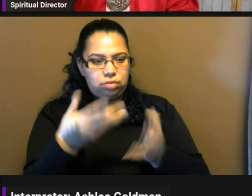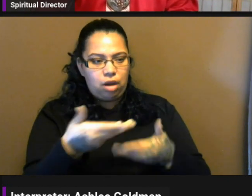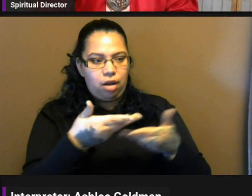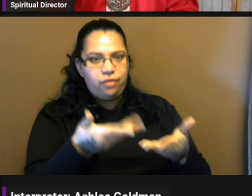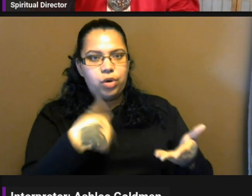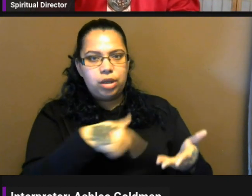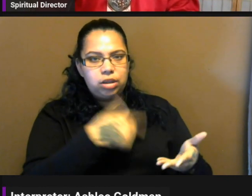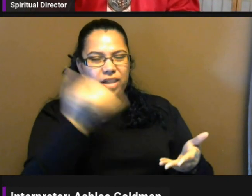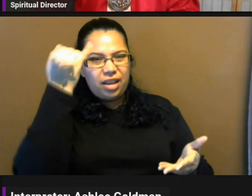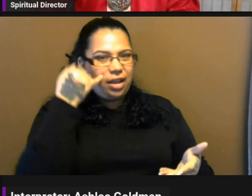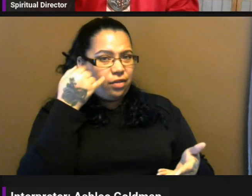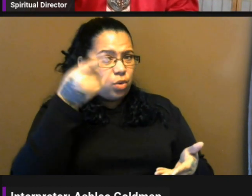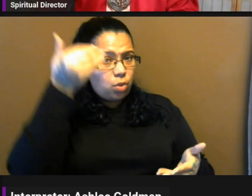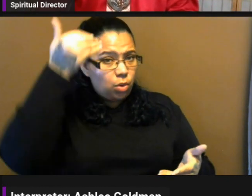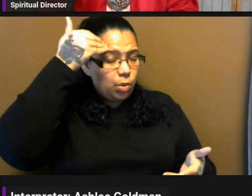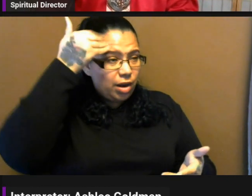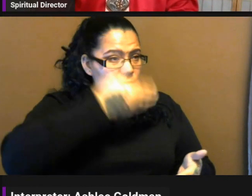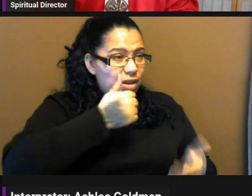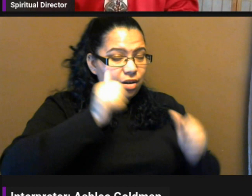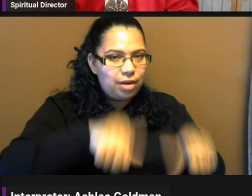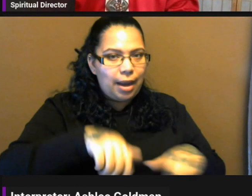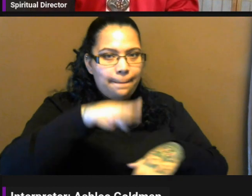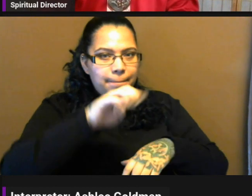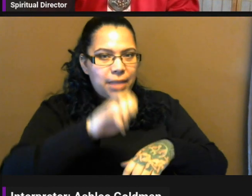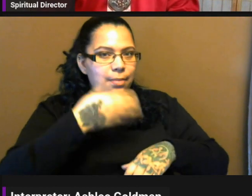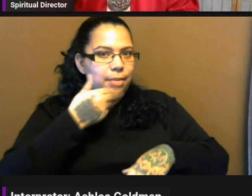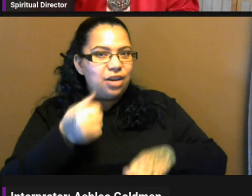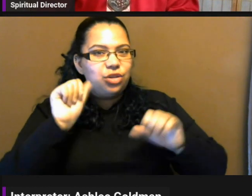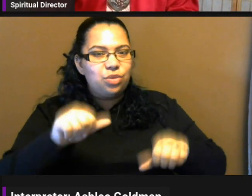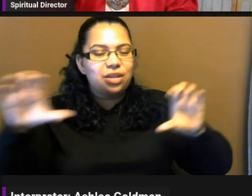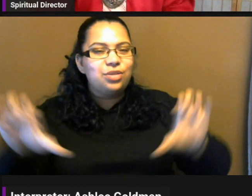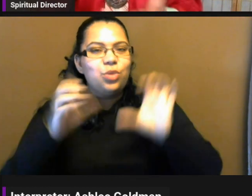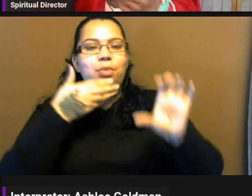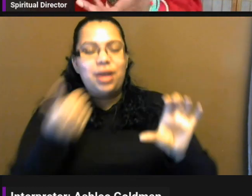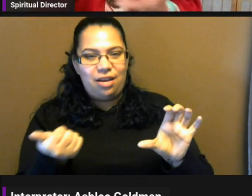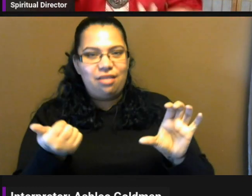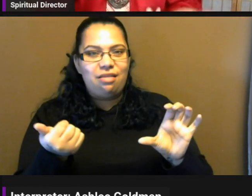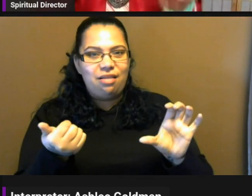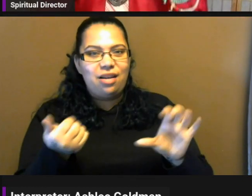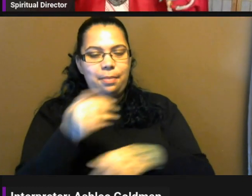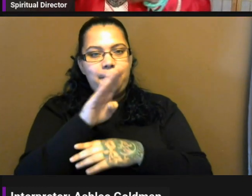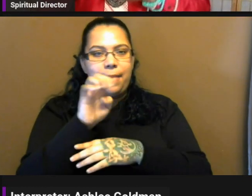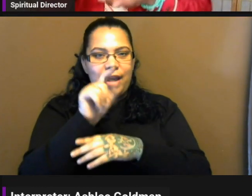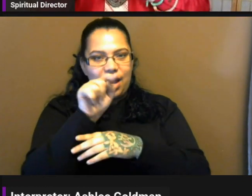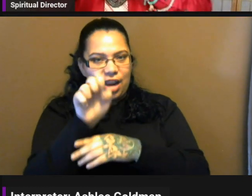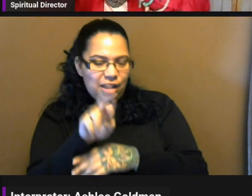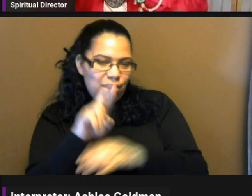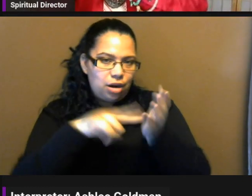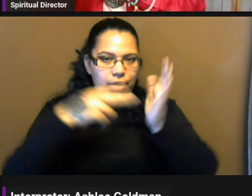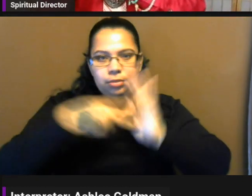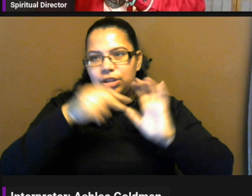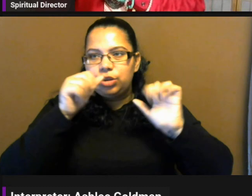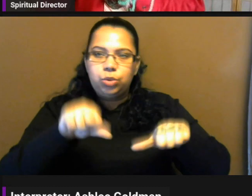you get to be better, which means you get to do better. And by better, it means you get